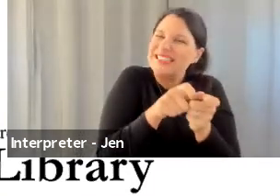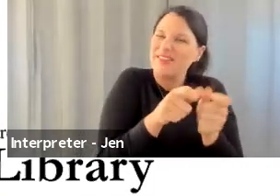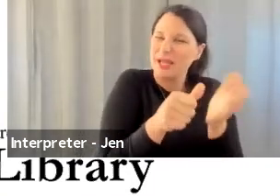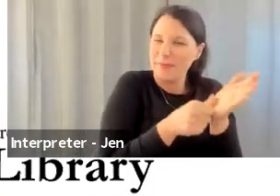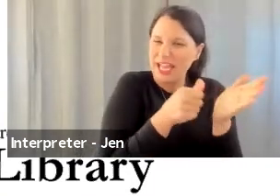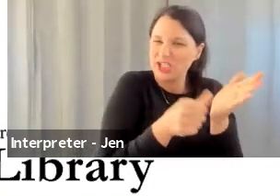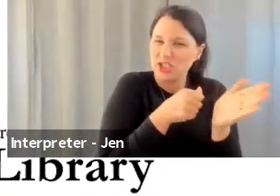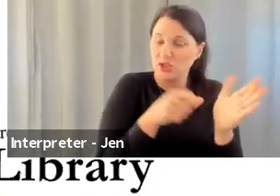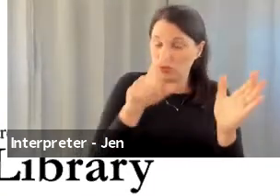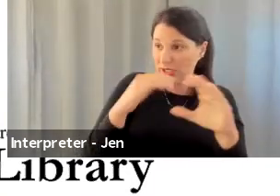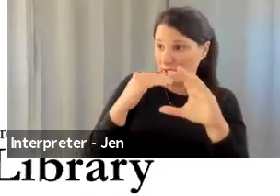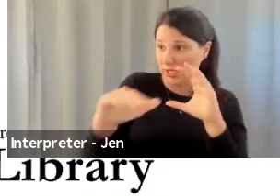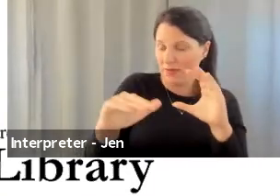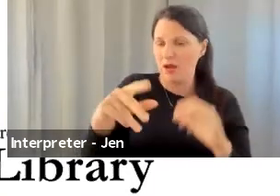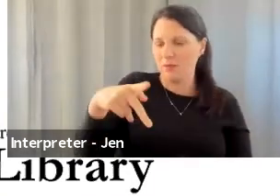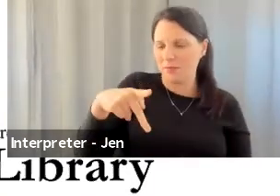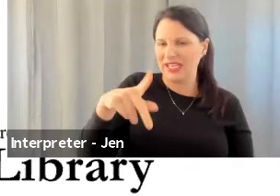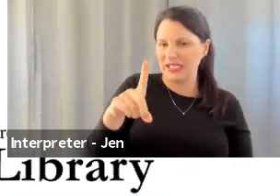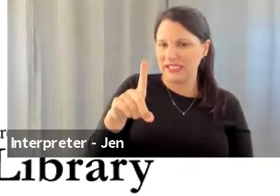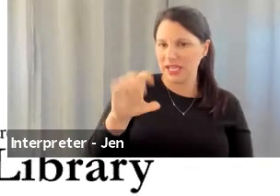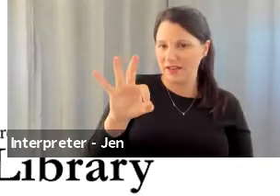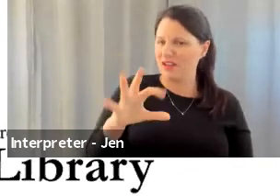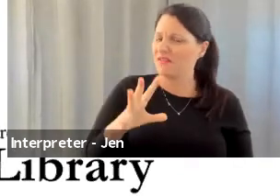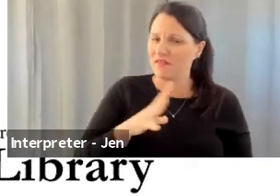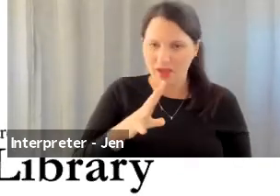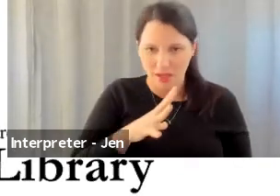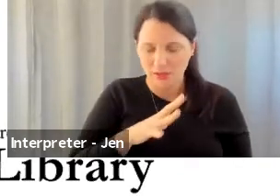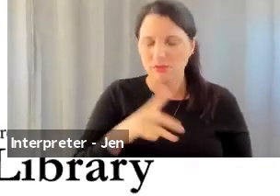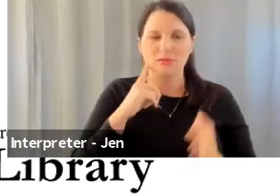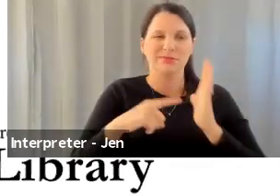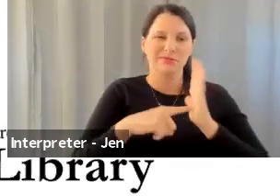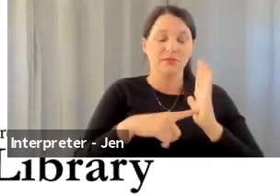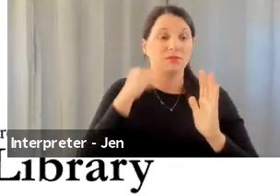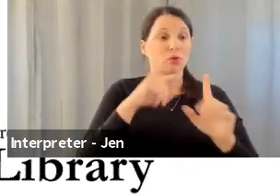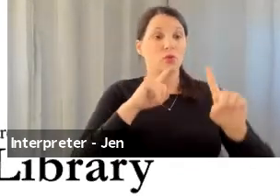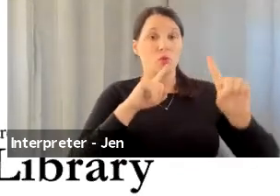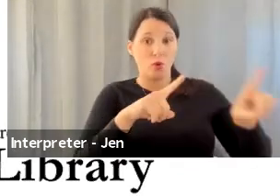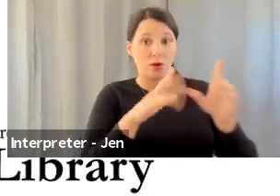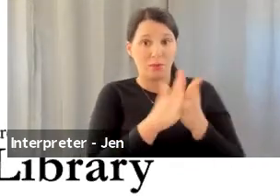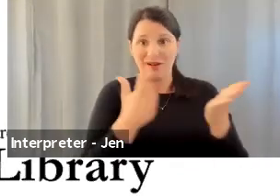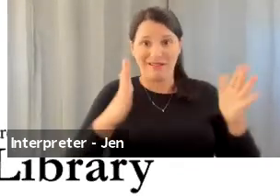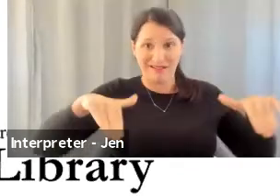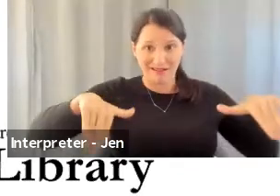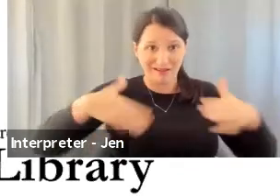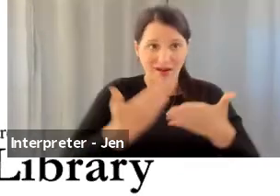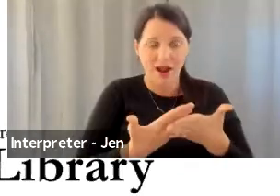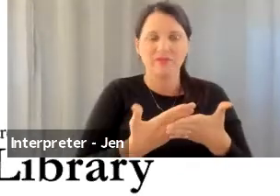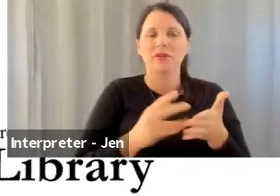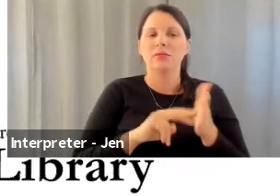if you just, you know, you need a little bit of wiggle room from the time you order your book to the time you can pick it up, or